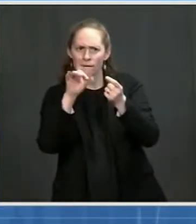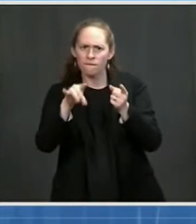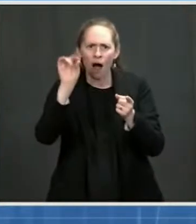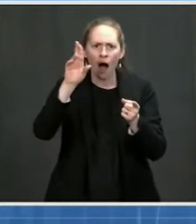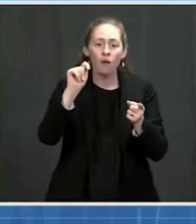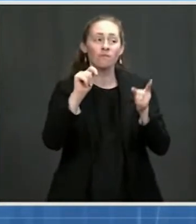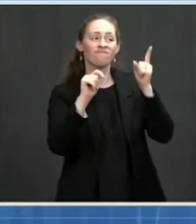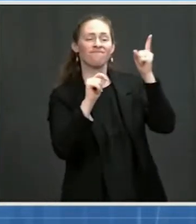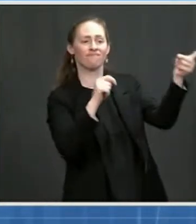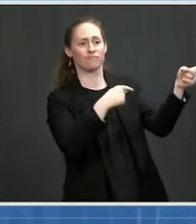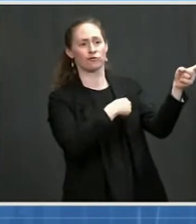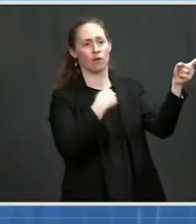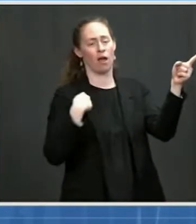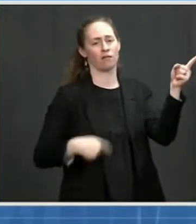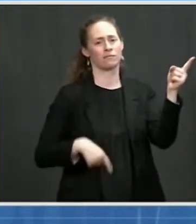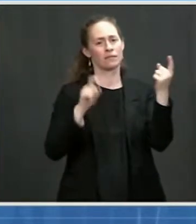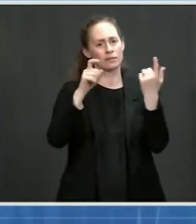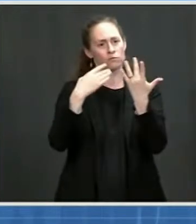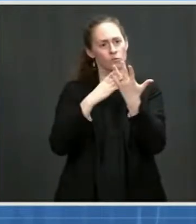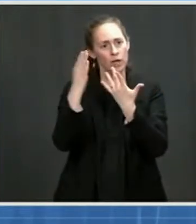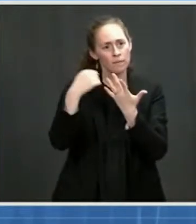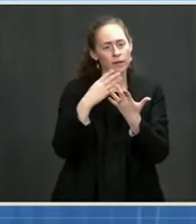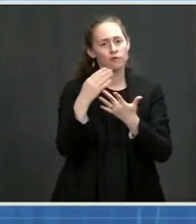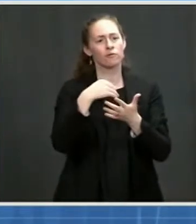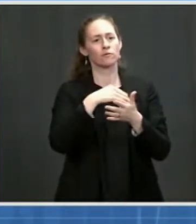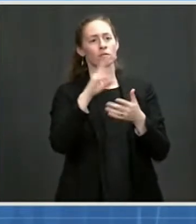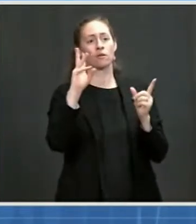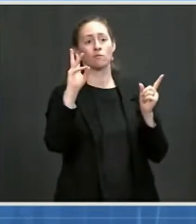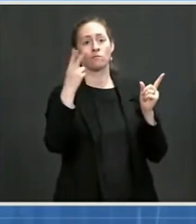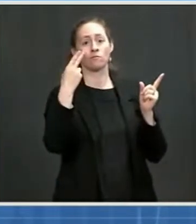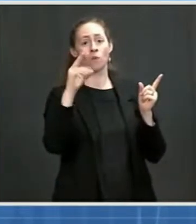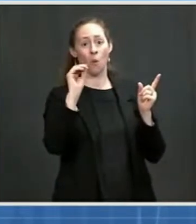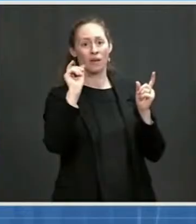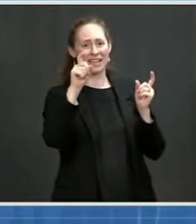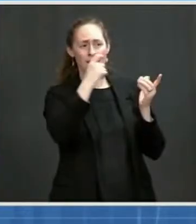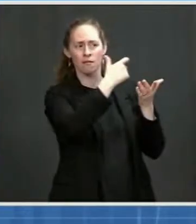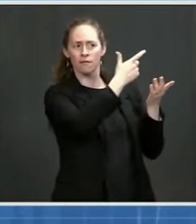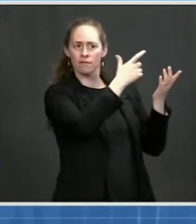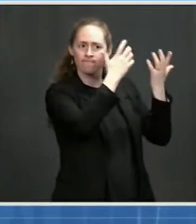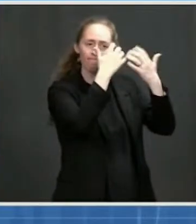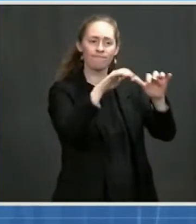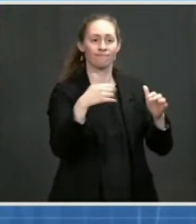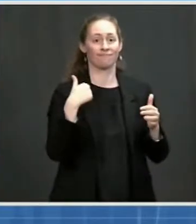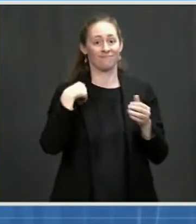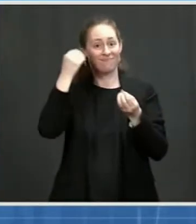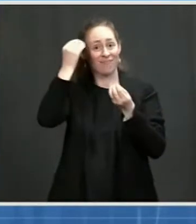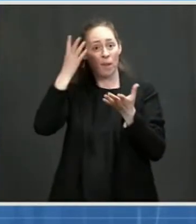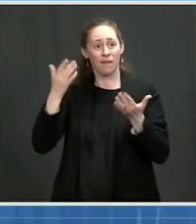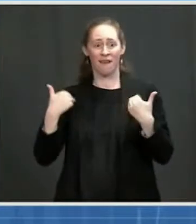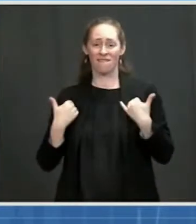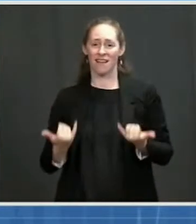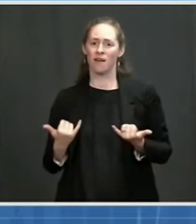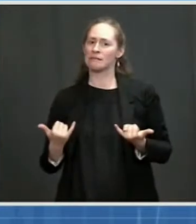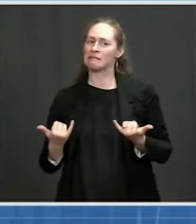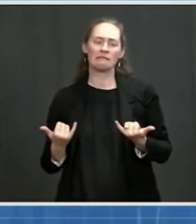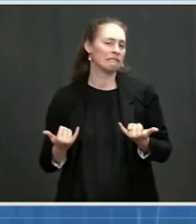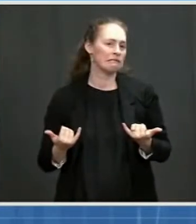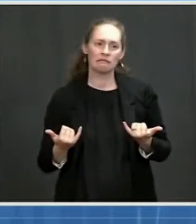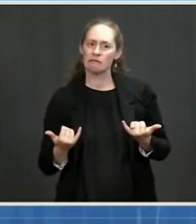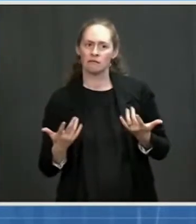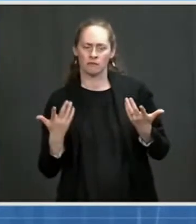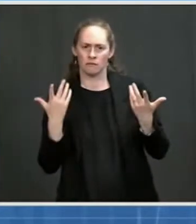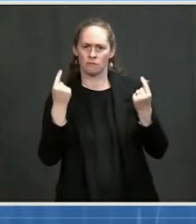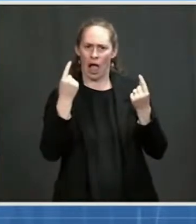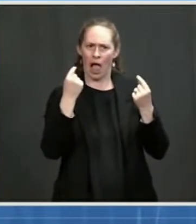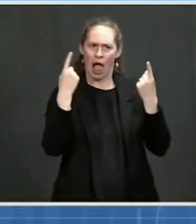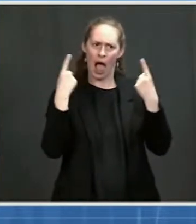WHO to assist in that matter. We don't feel like we have that now. We need to get to the bottom of this, whatever the answer may be,